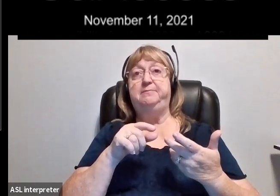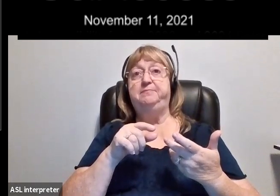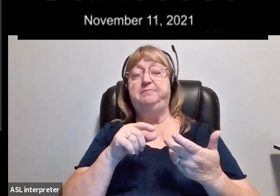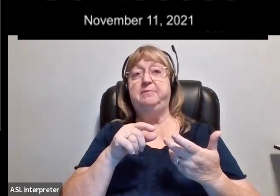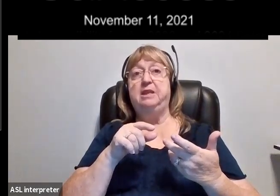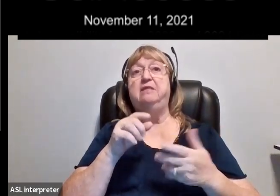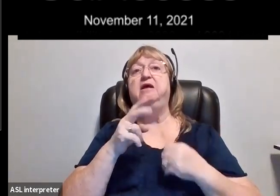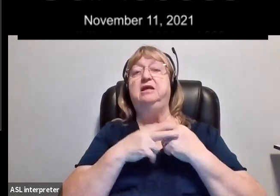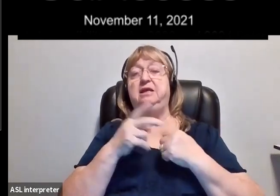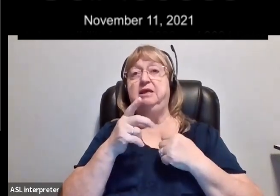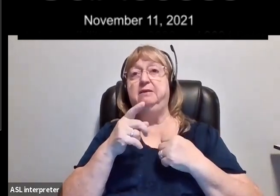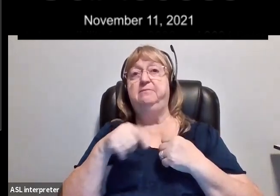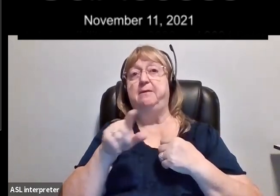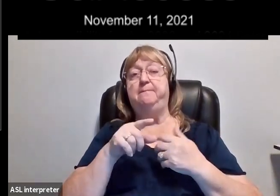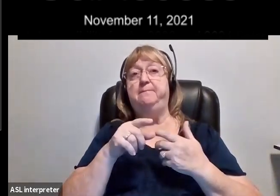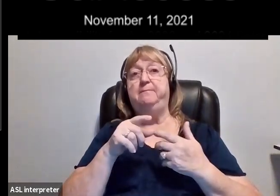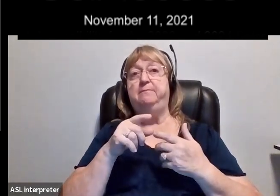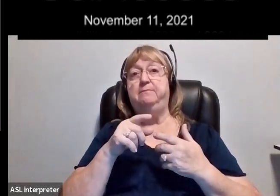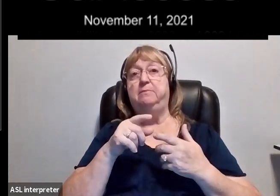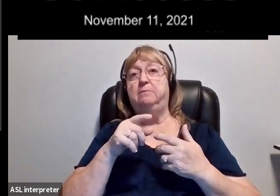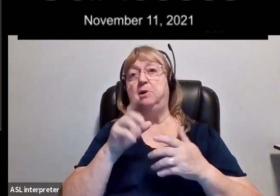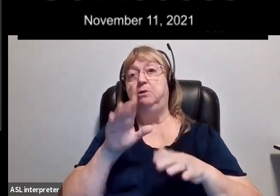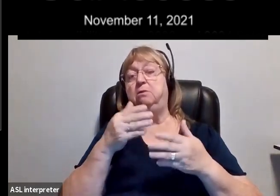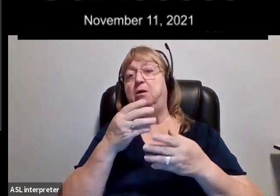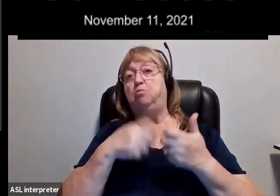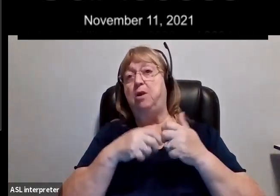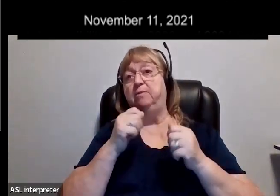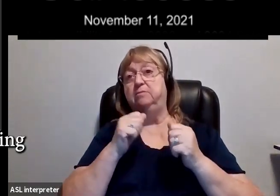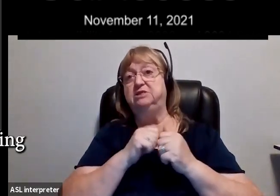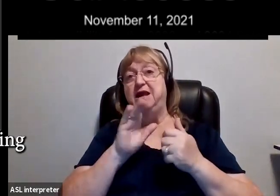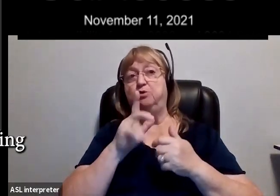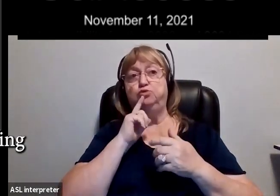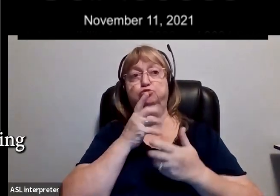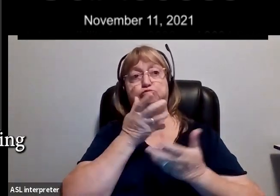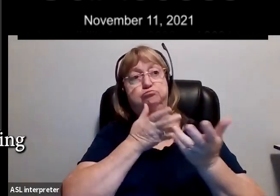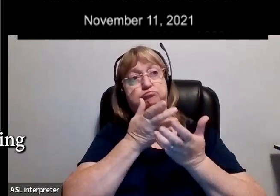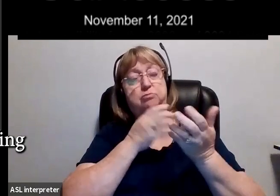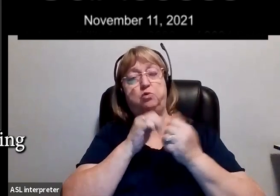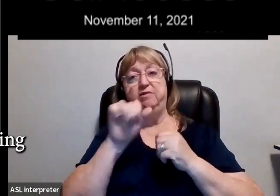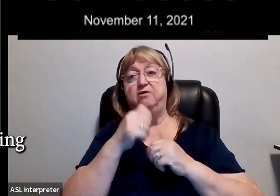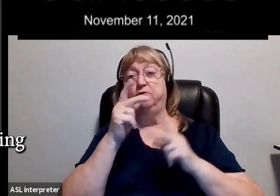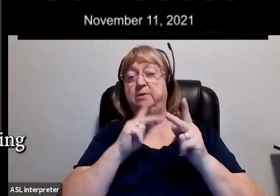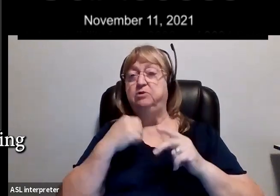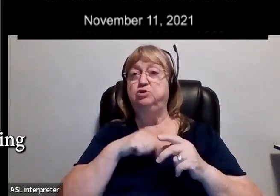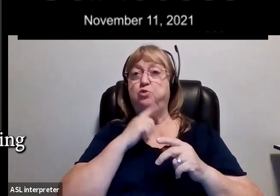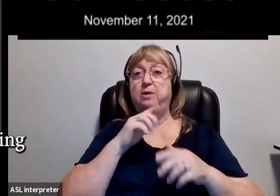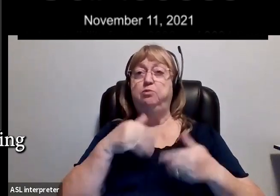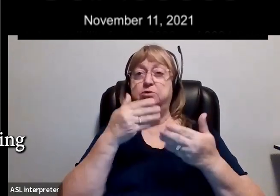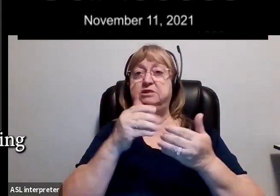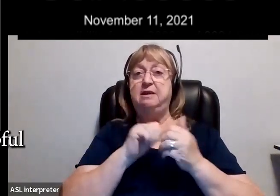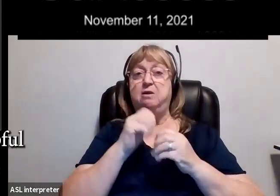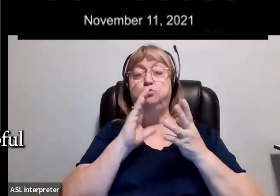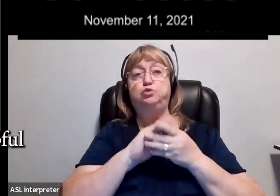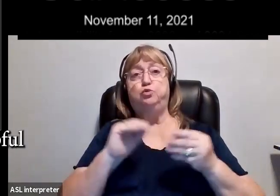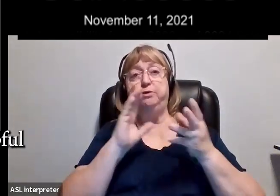that give them some problems in relating to others, and so we presented how storytelling through